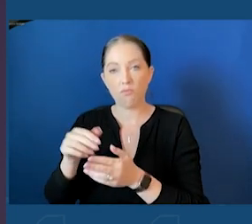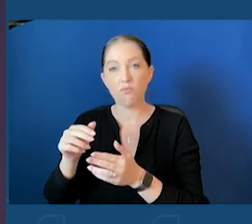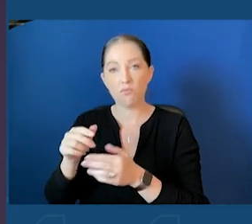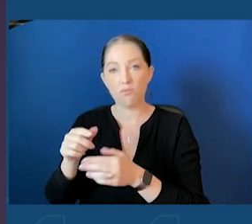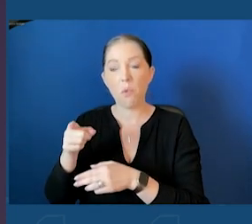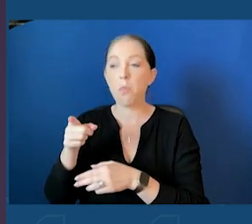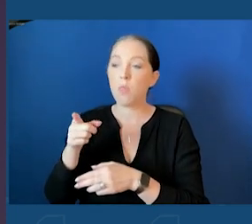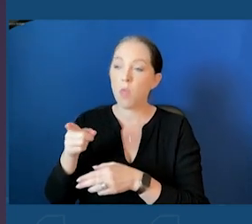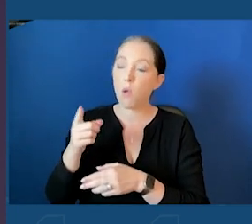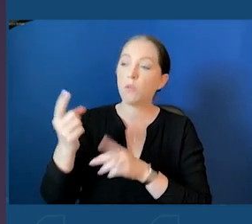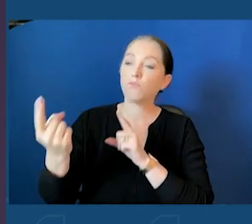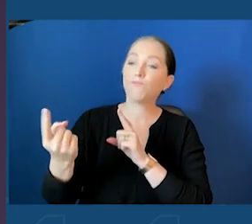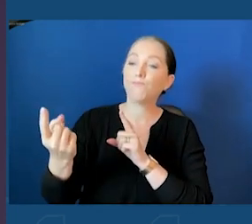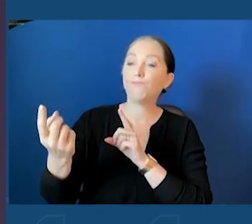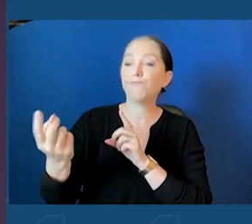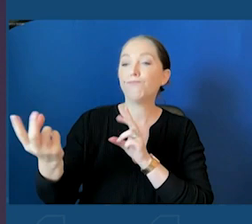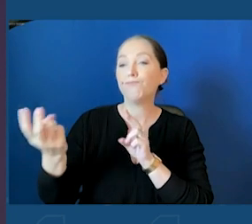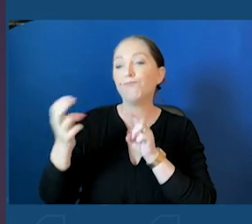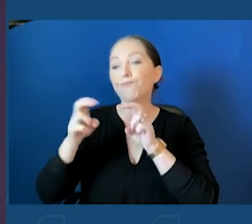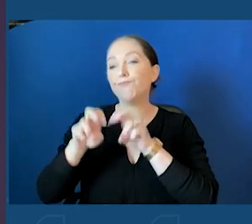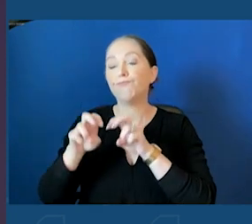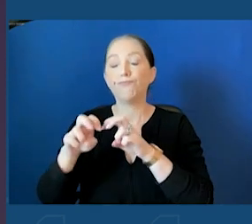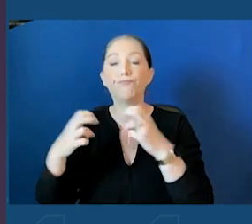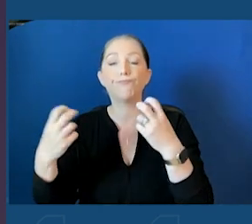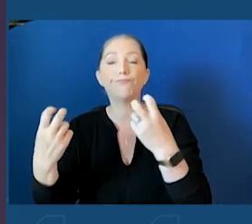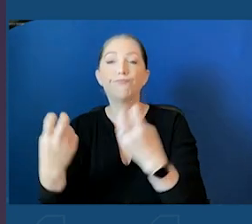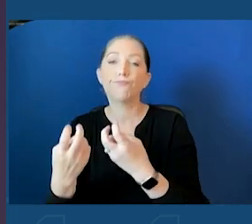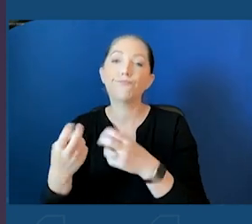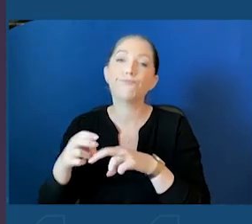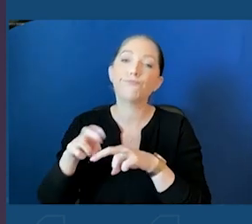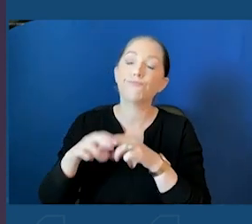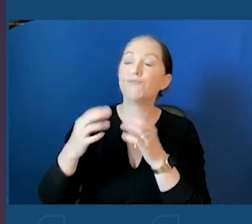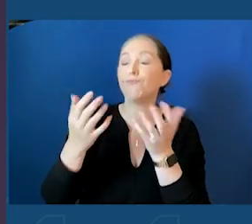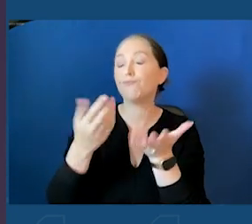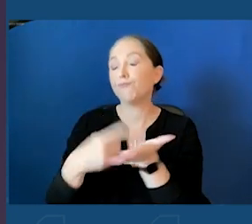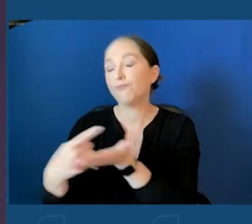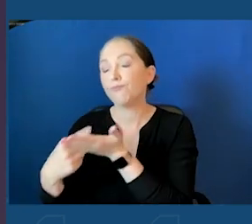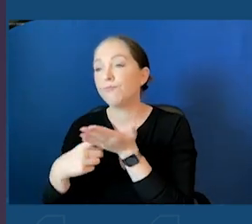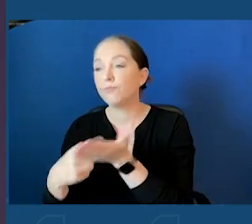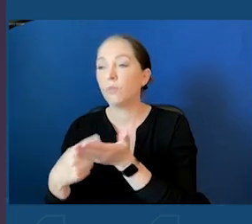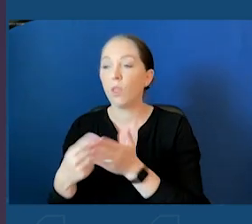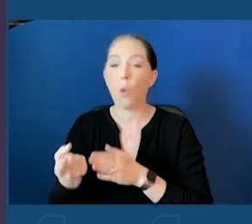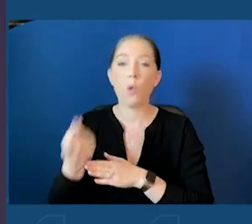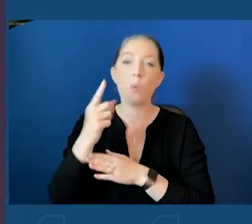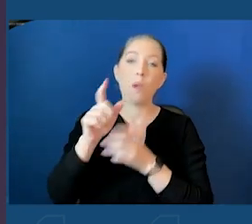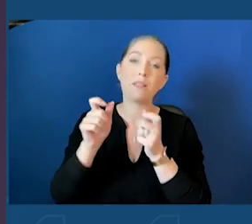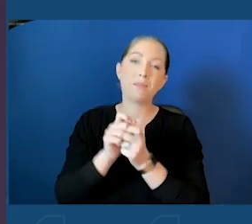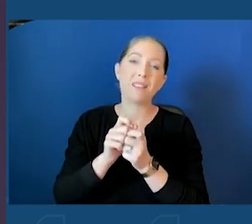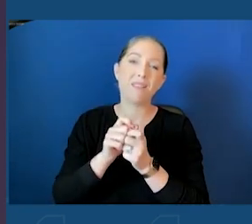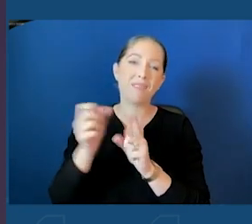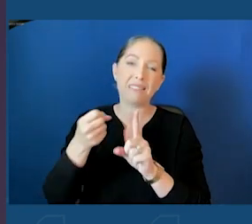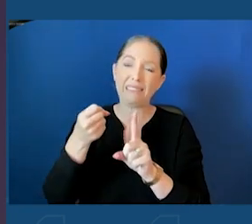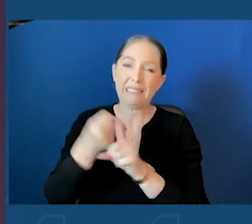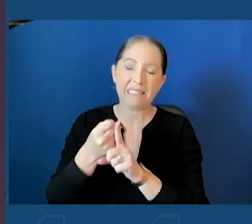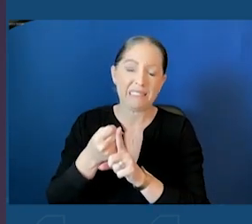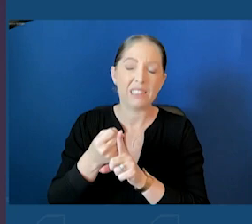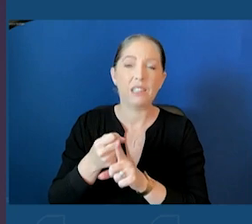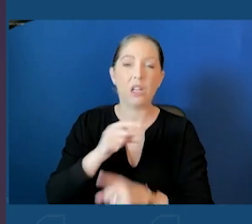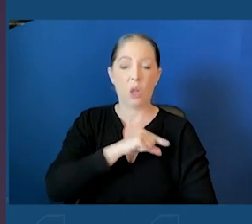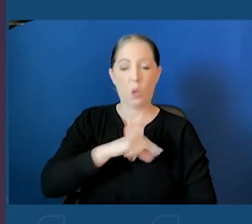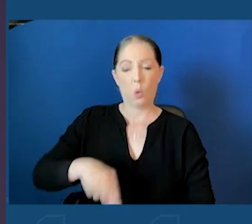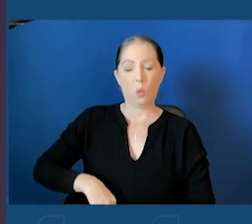of these incidents. There was one particularly troubling incident at Queens College. And